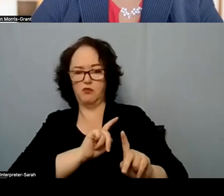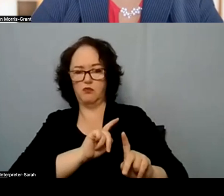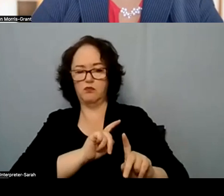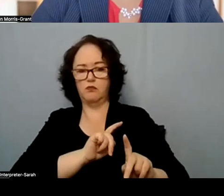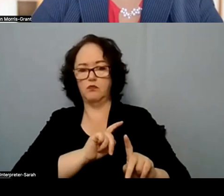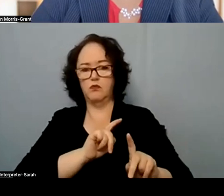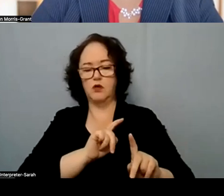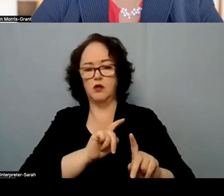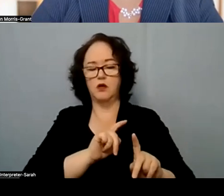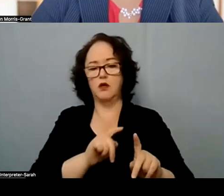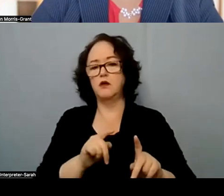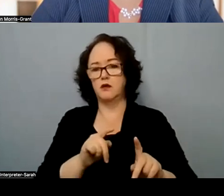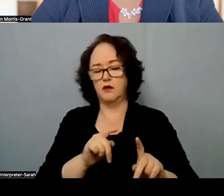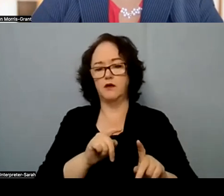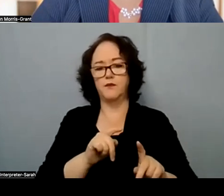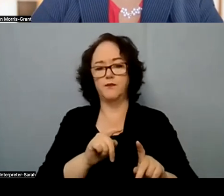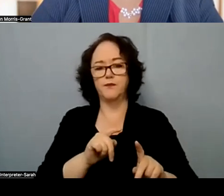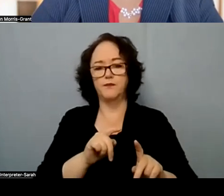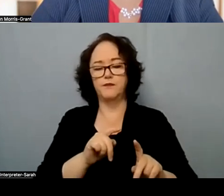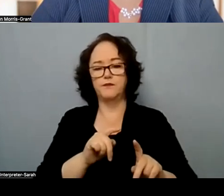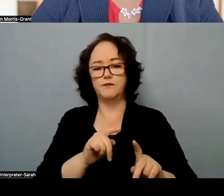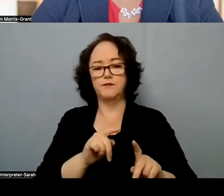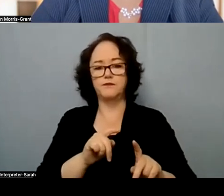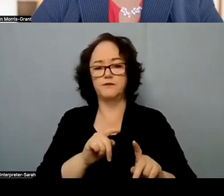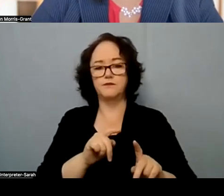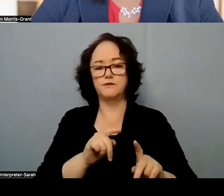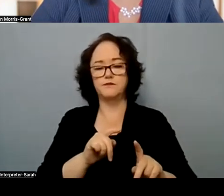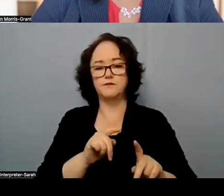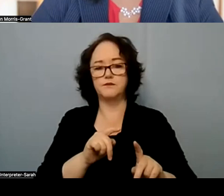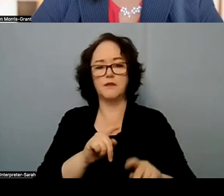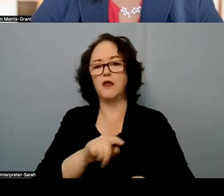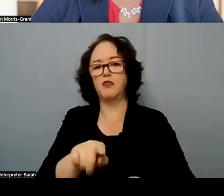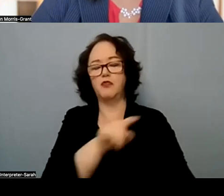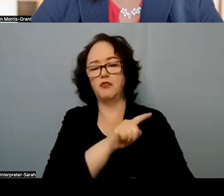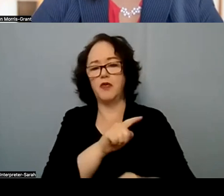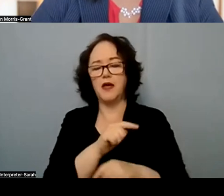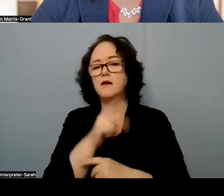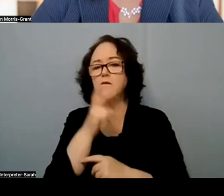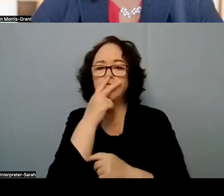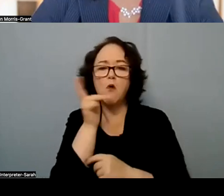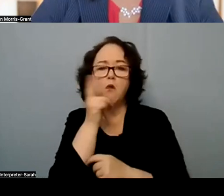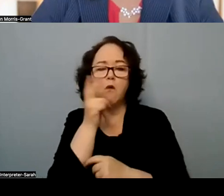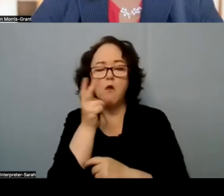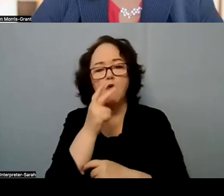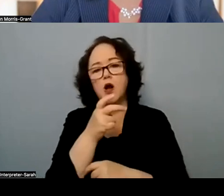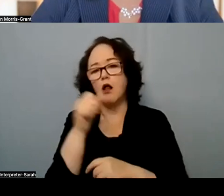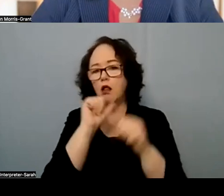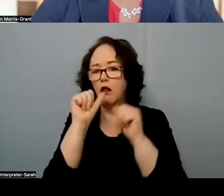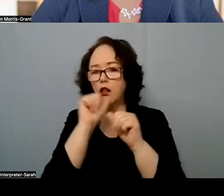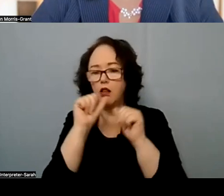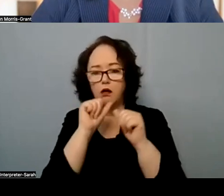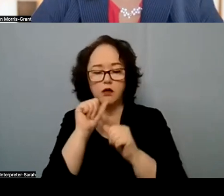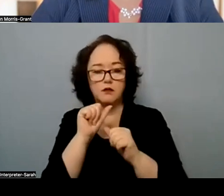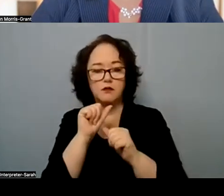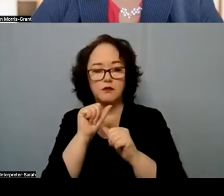around in the units, smoking and drinking, I think were the exact words, in addition to referring to them